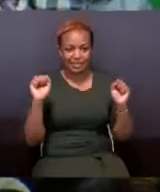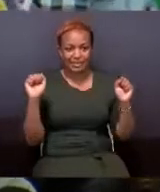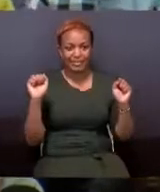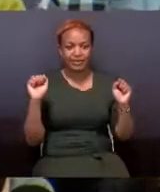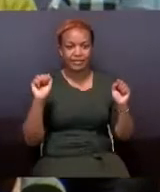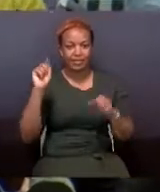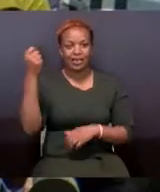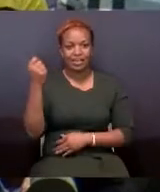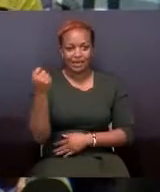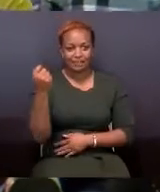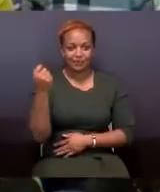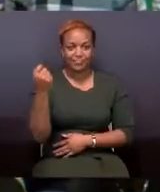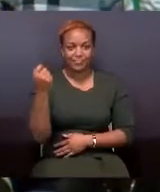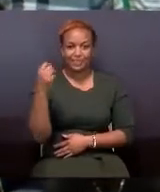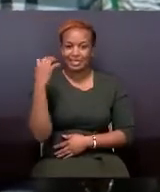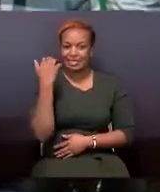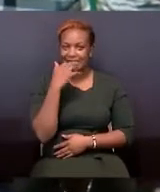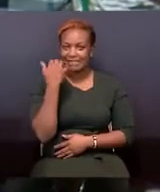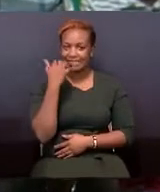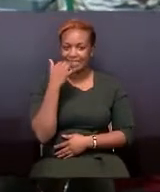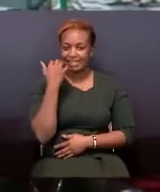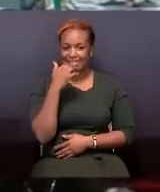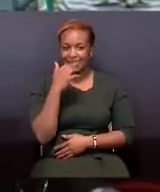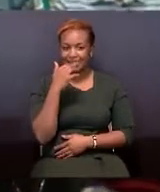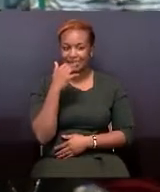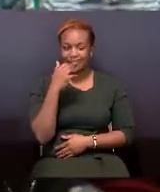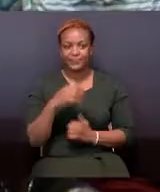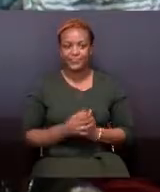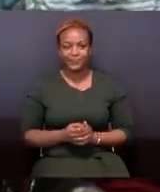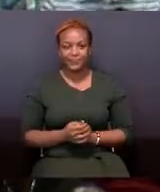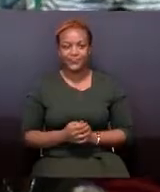the Deputy President of the Republic of Kenya, His Excellency Rigathi Gachagua.